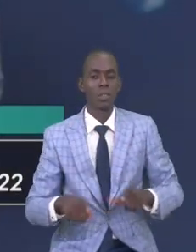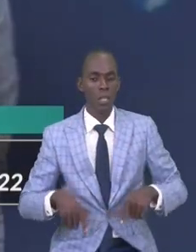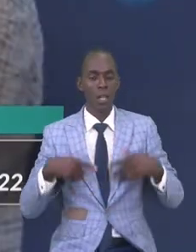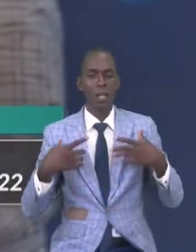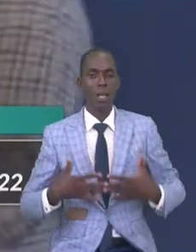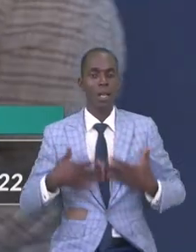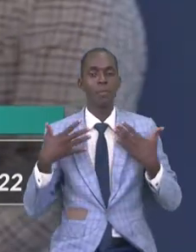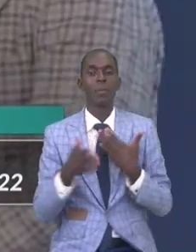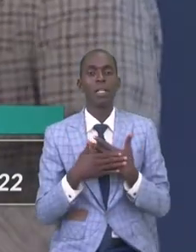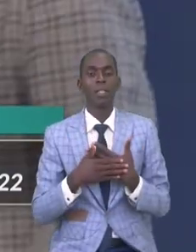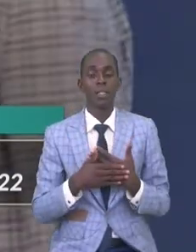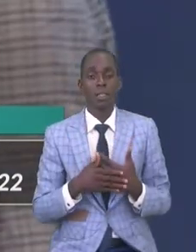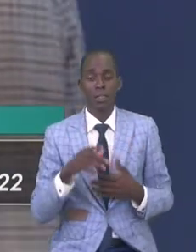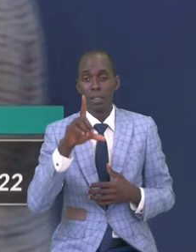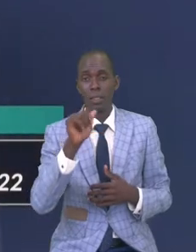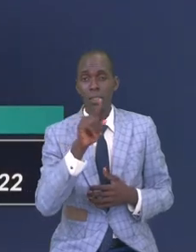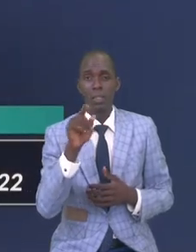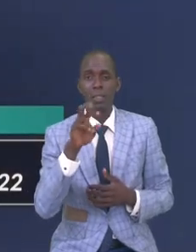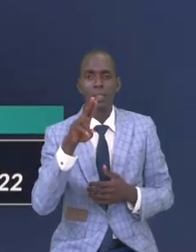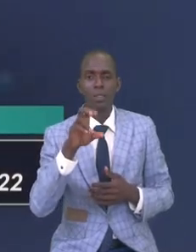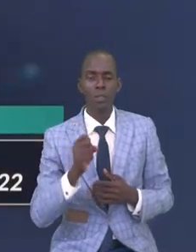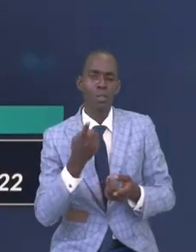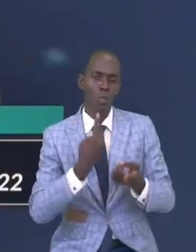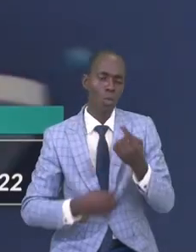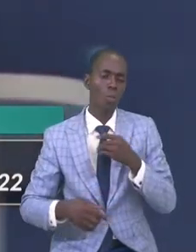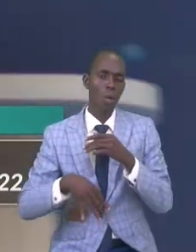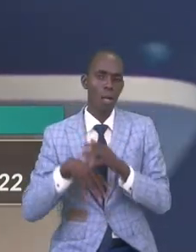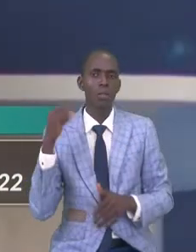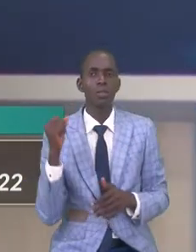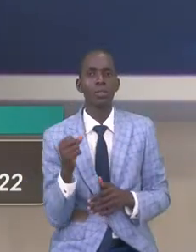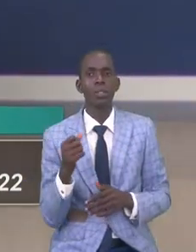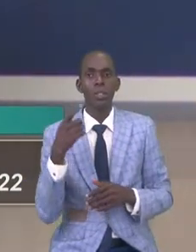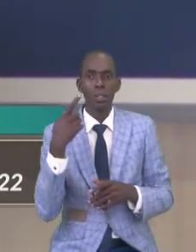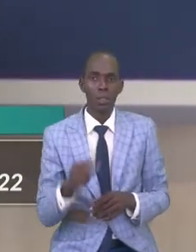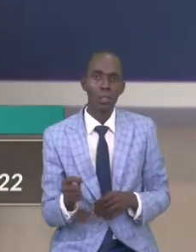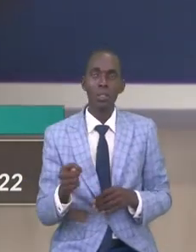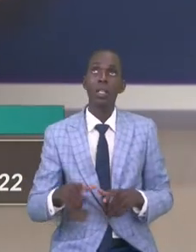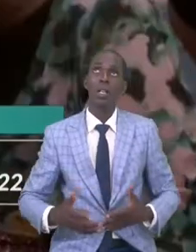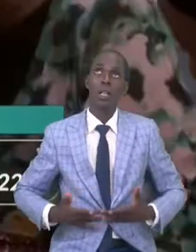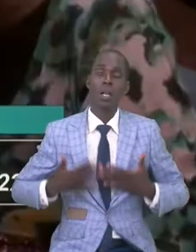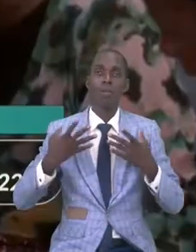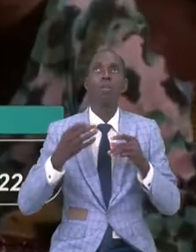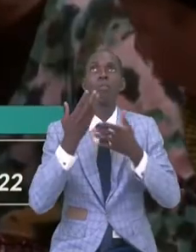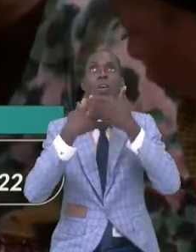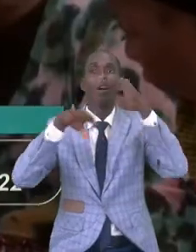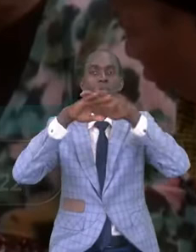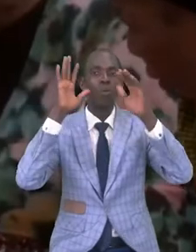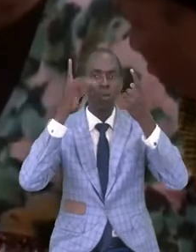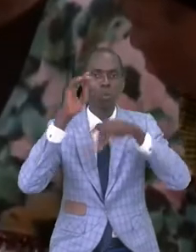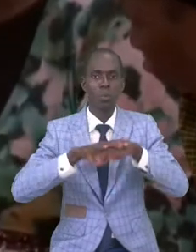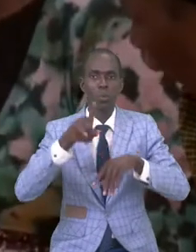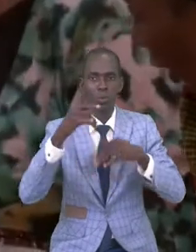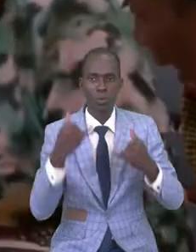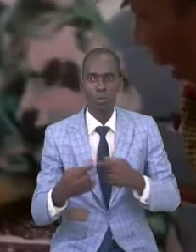Lazarus, come forth. The voice of heaven will come to you today. And if you are